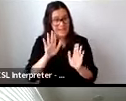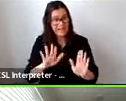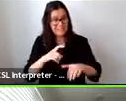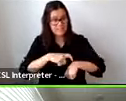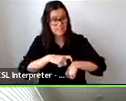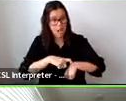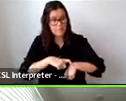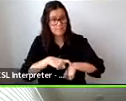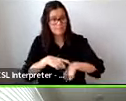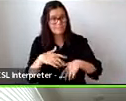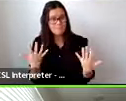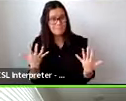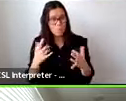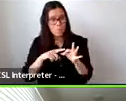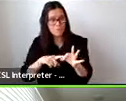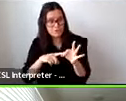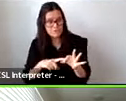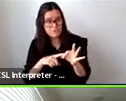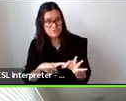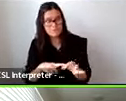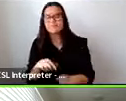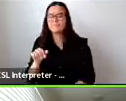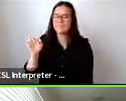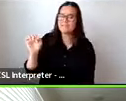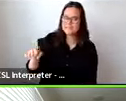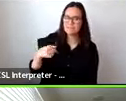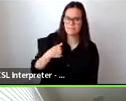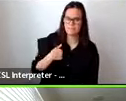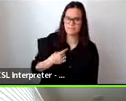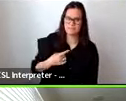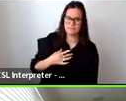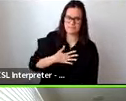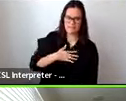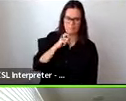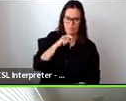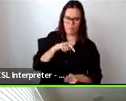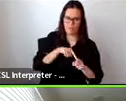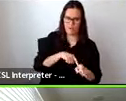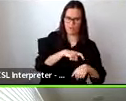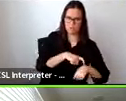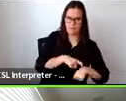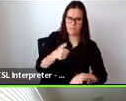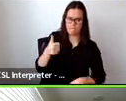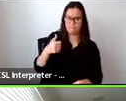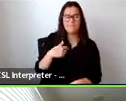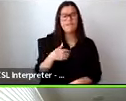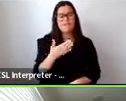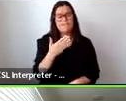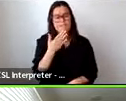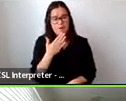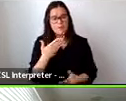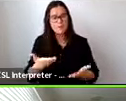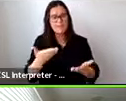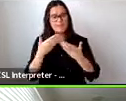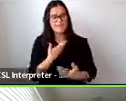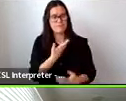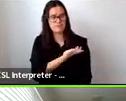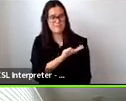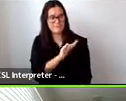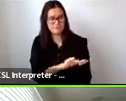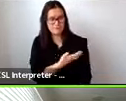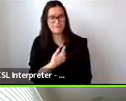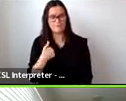yeah, I'm good. I'll be following. I'll be tracking time. I want to thank you all for the privilege of coming to your beautiful country. I'm